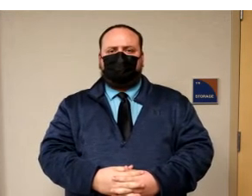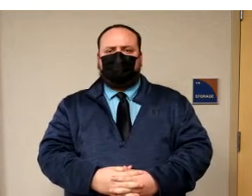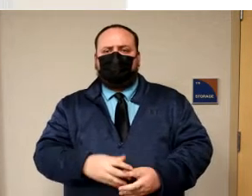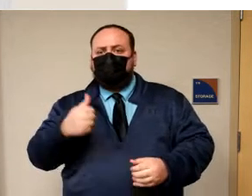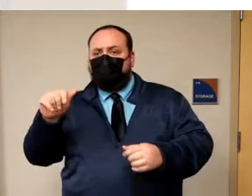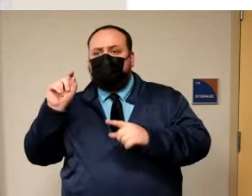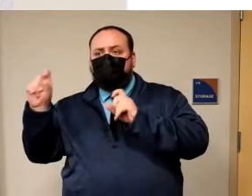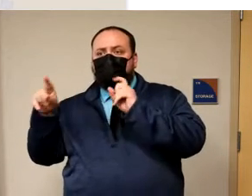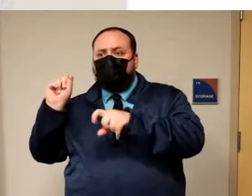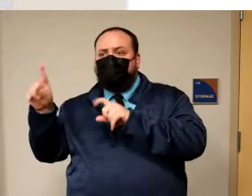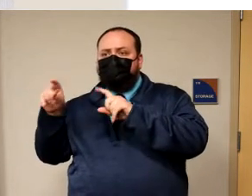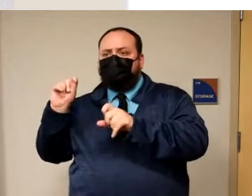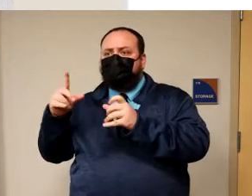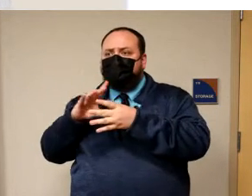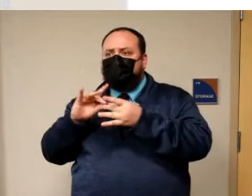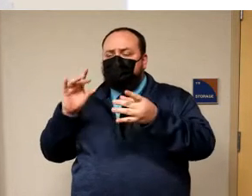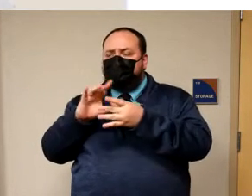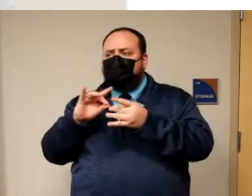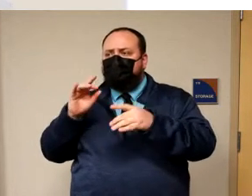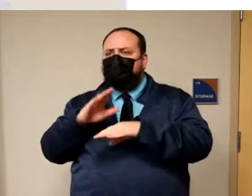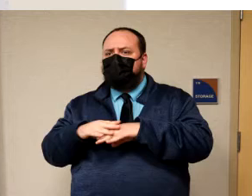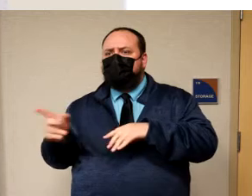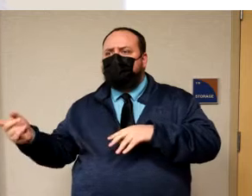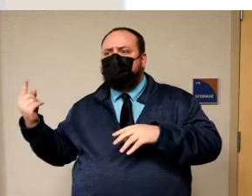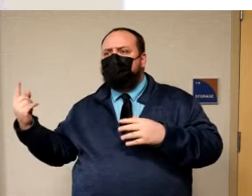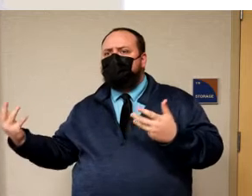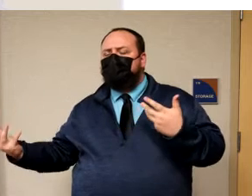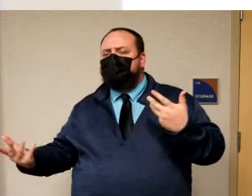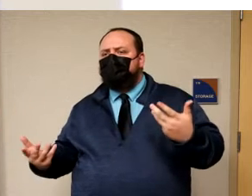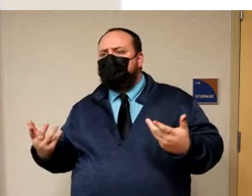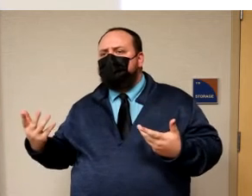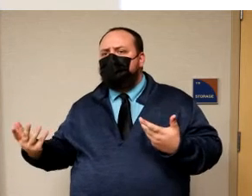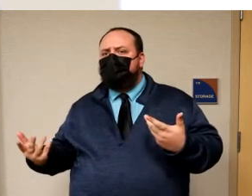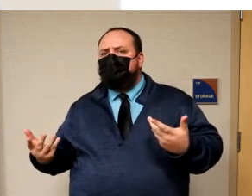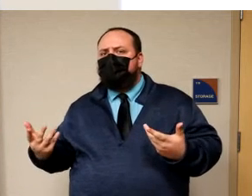Any questions or comments on this one? Or actually,